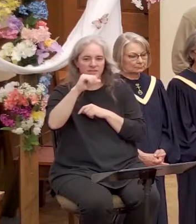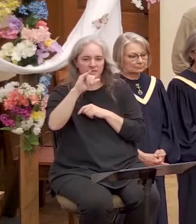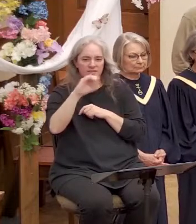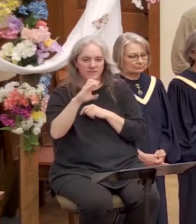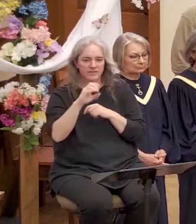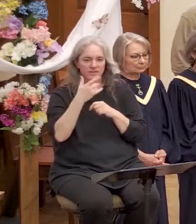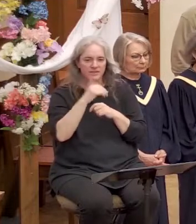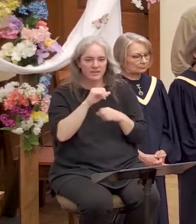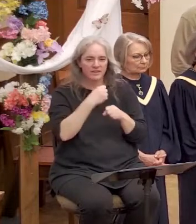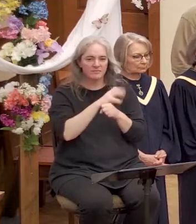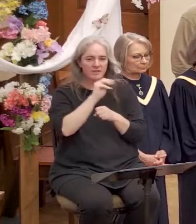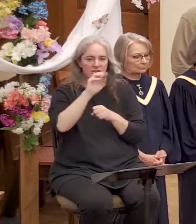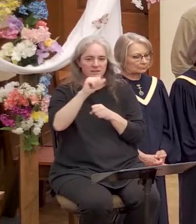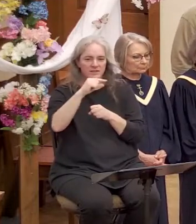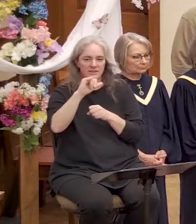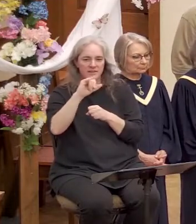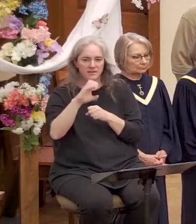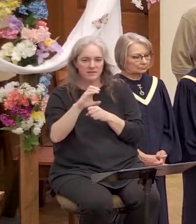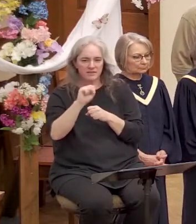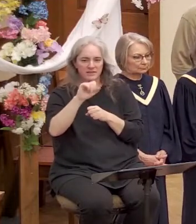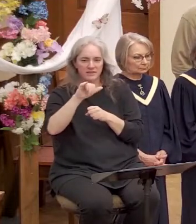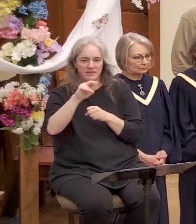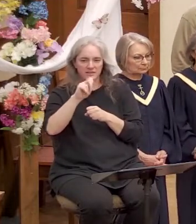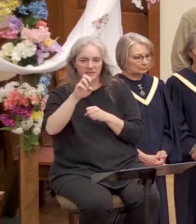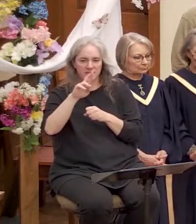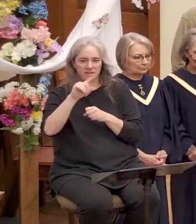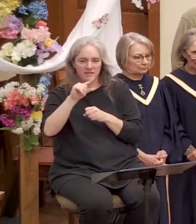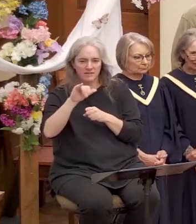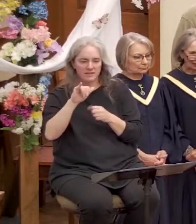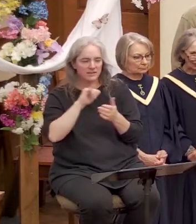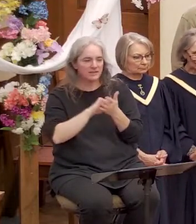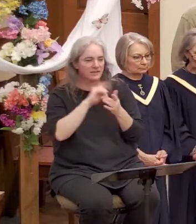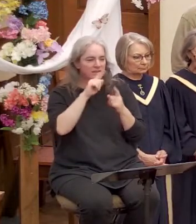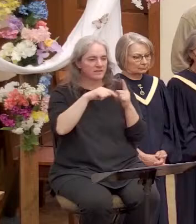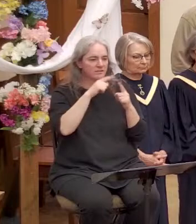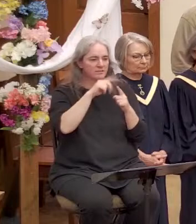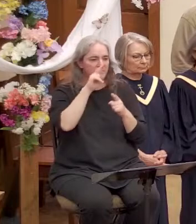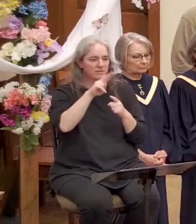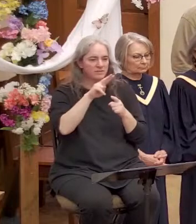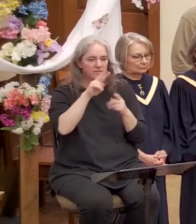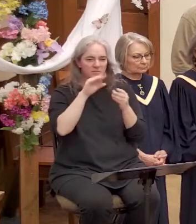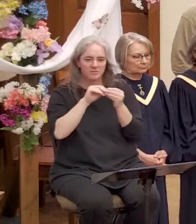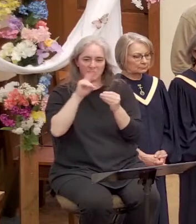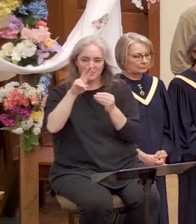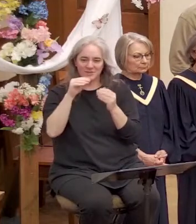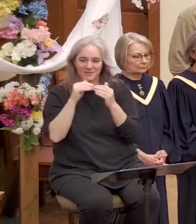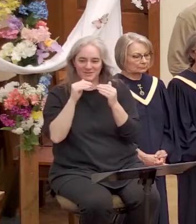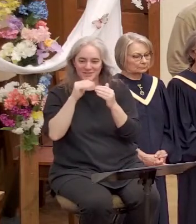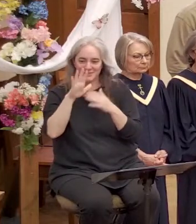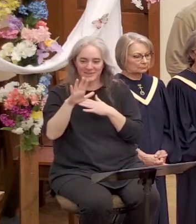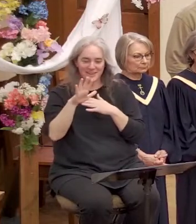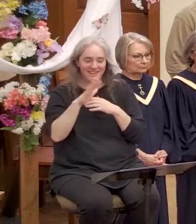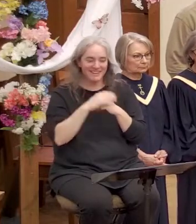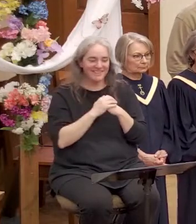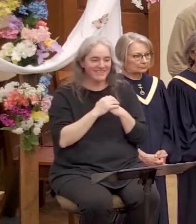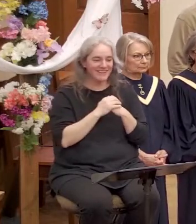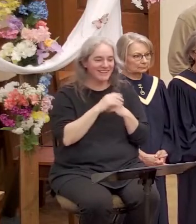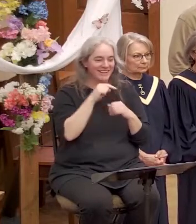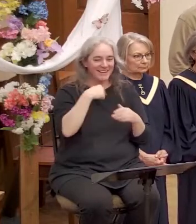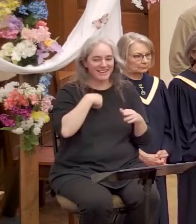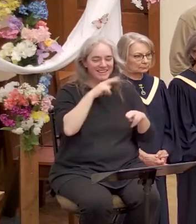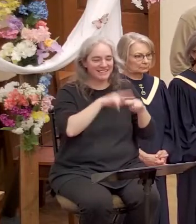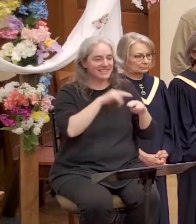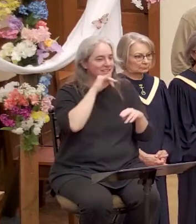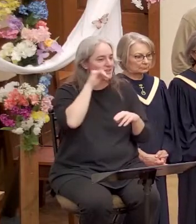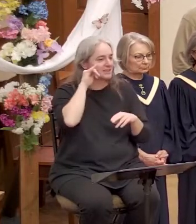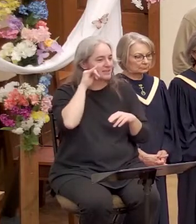make magic happen. It's like synergy. Anybody know synergy? That's when 2 + 2 = 5. I sat there yesterday, and one person had an idea,